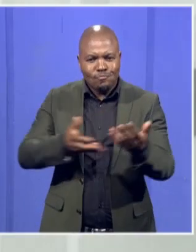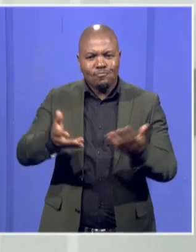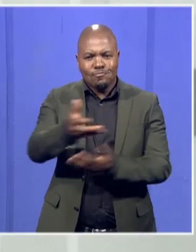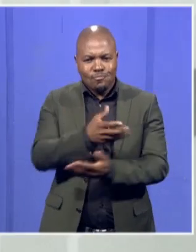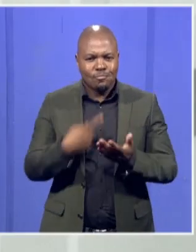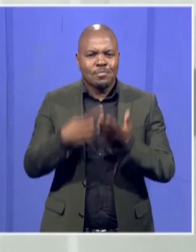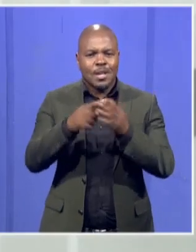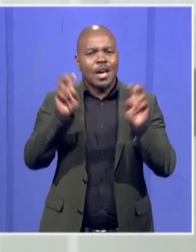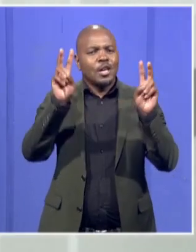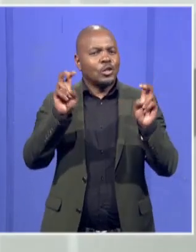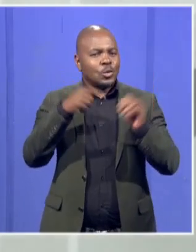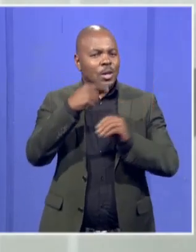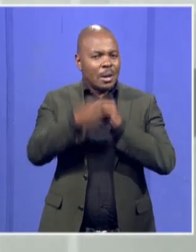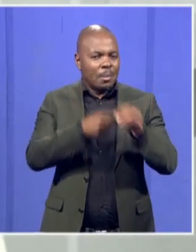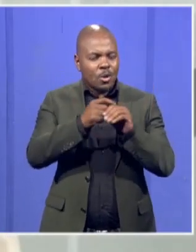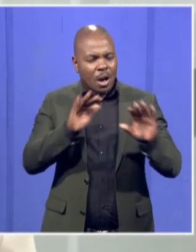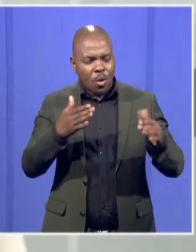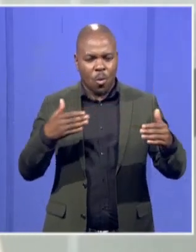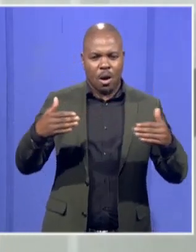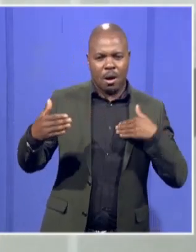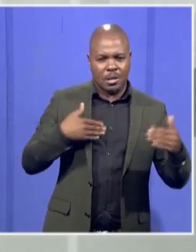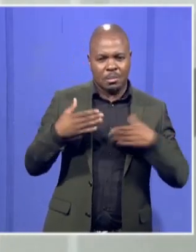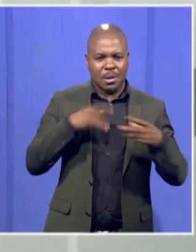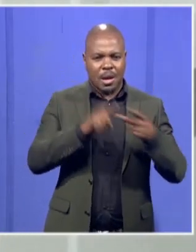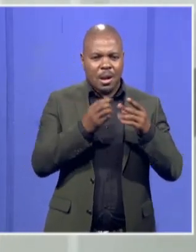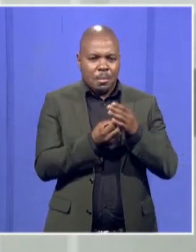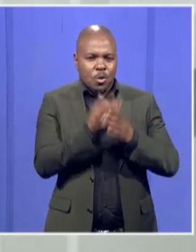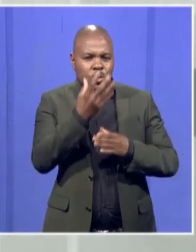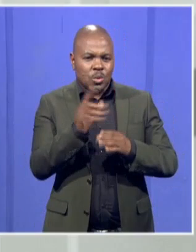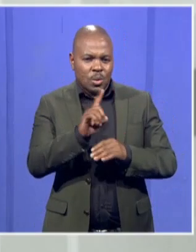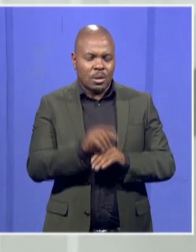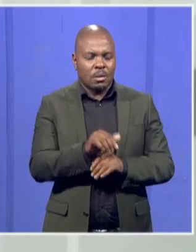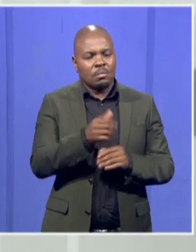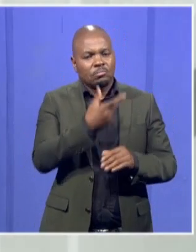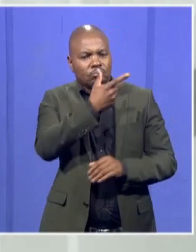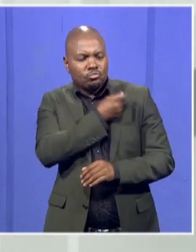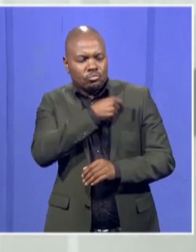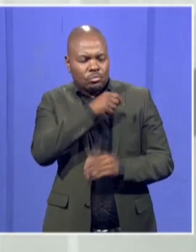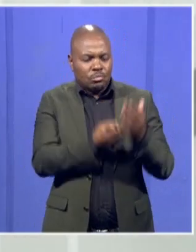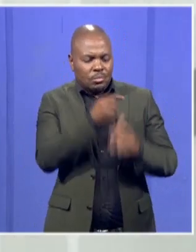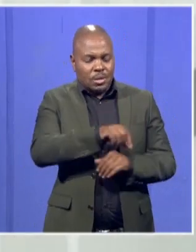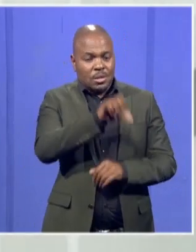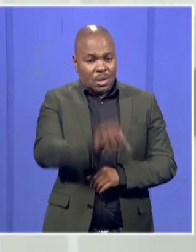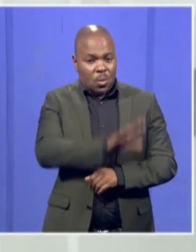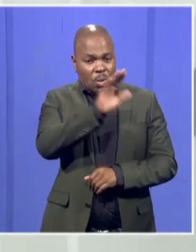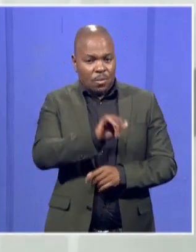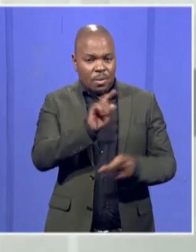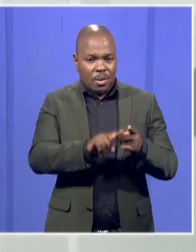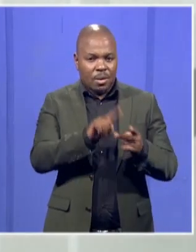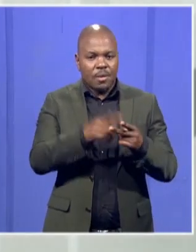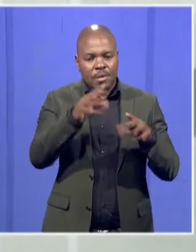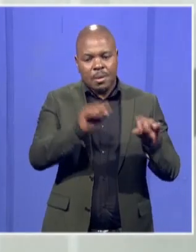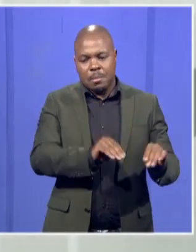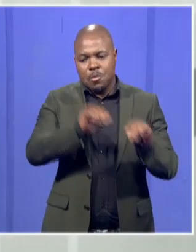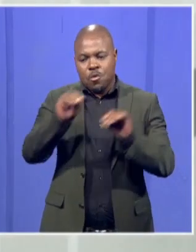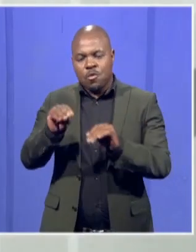some issues around the administration and production and also the distribution of vaccines in the country. And then they moved over to these